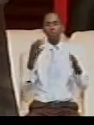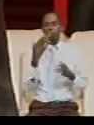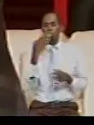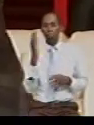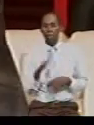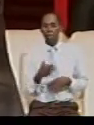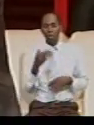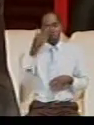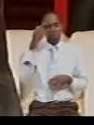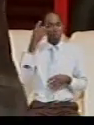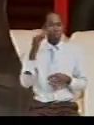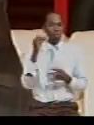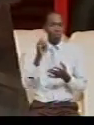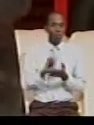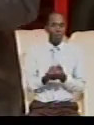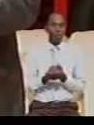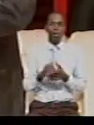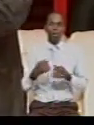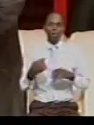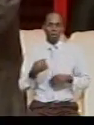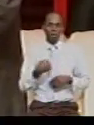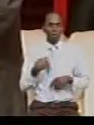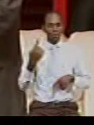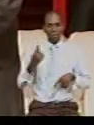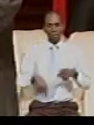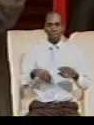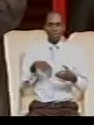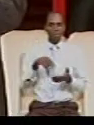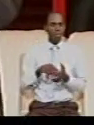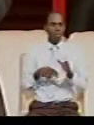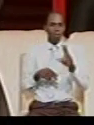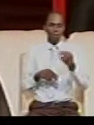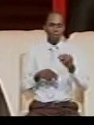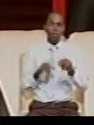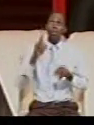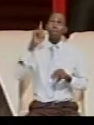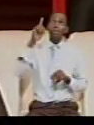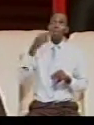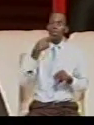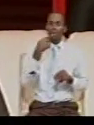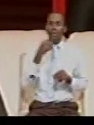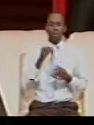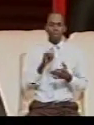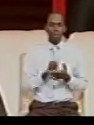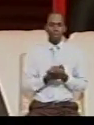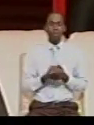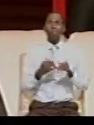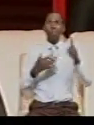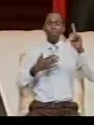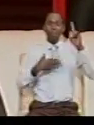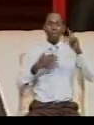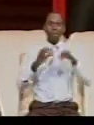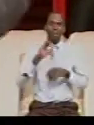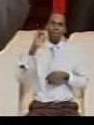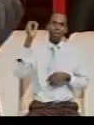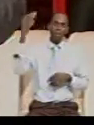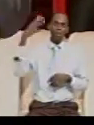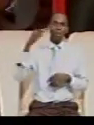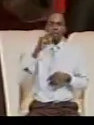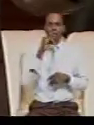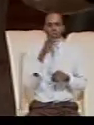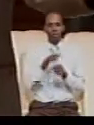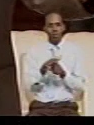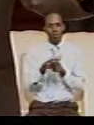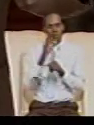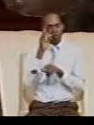of that, I cannot stand. He says, no, my grace is sufficient for you. You